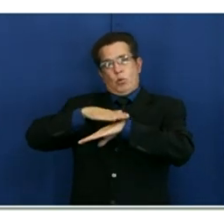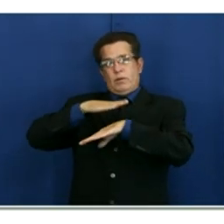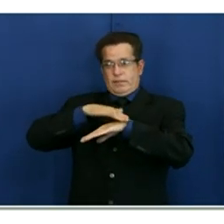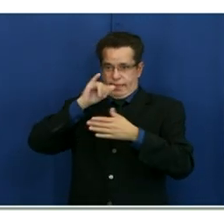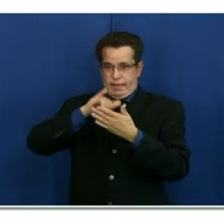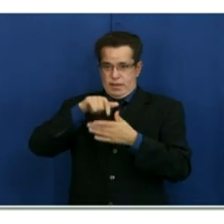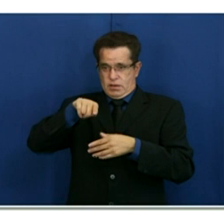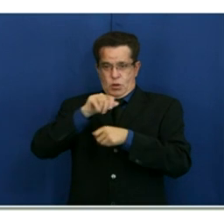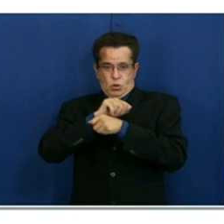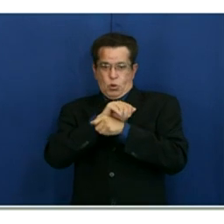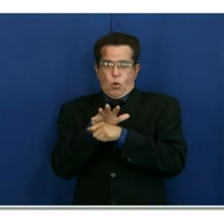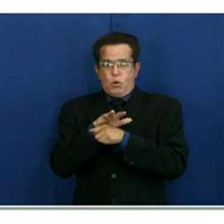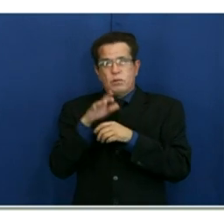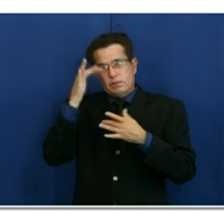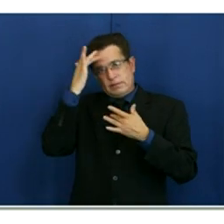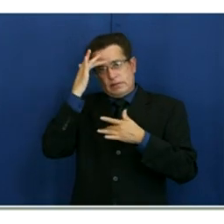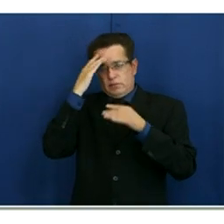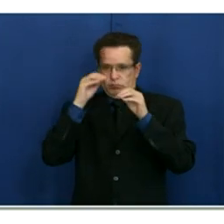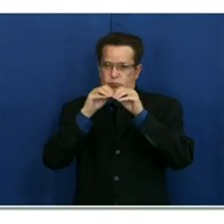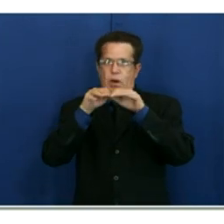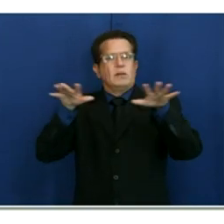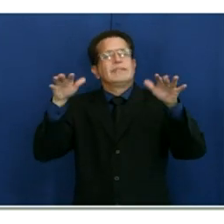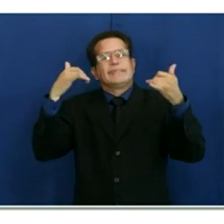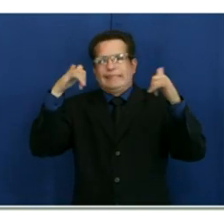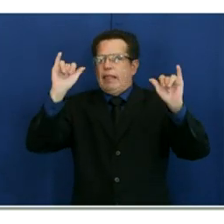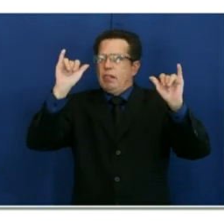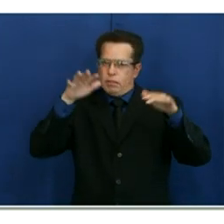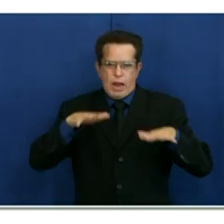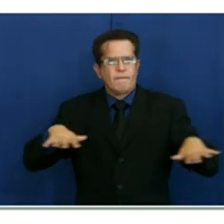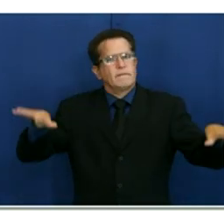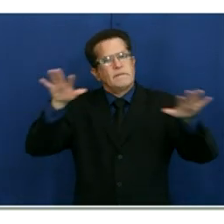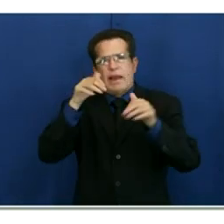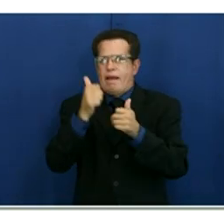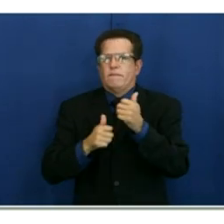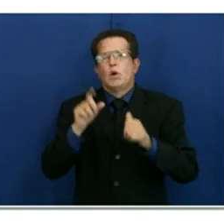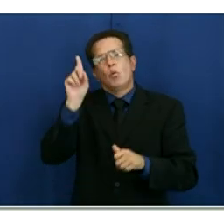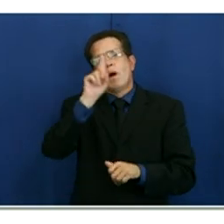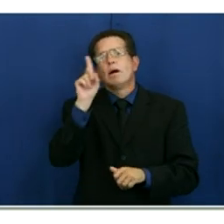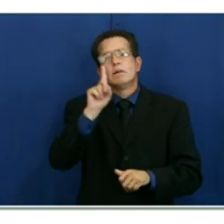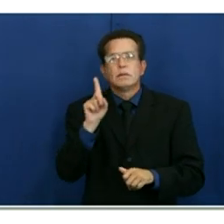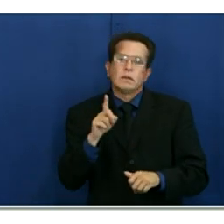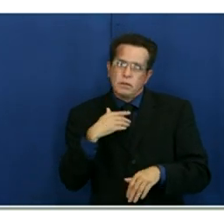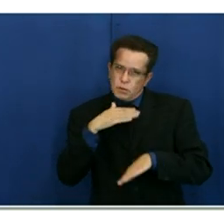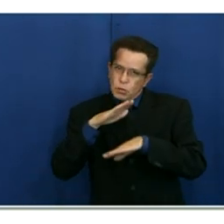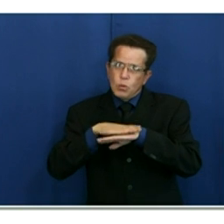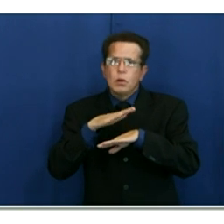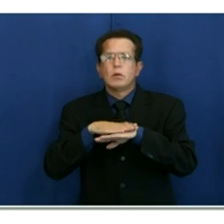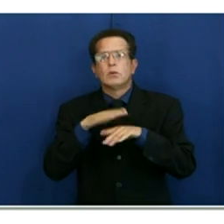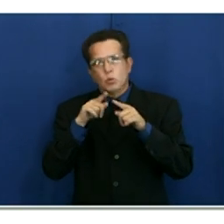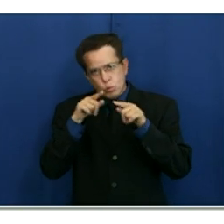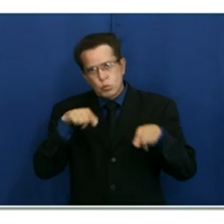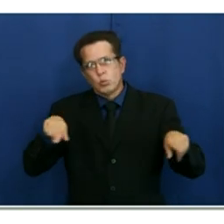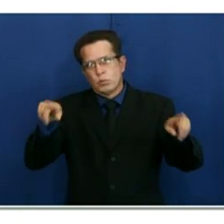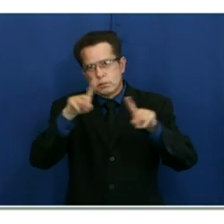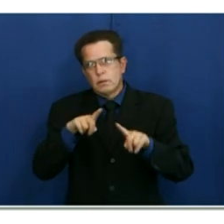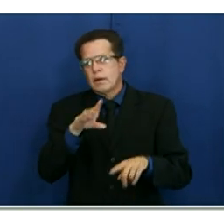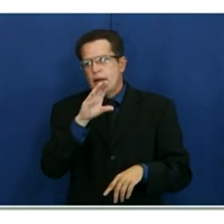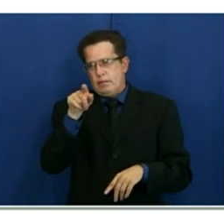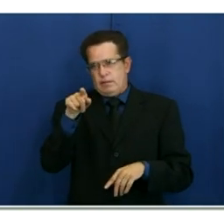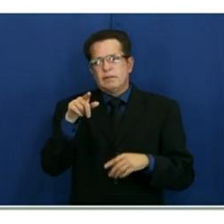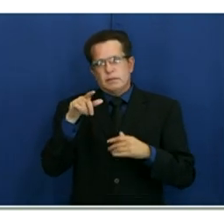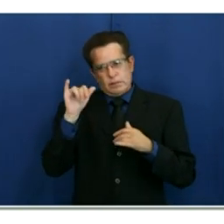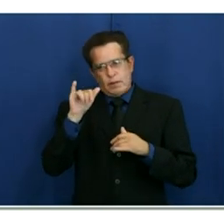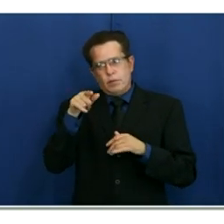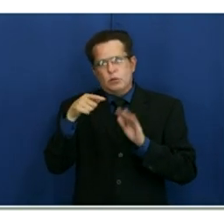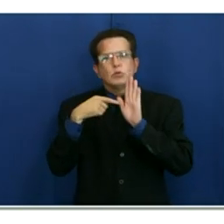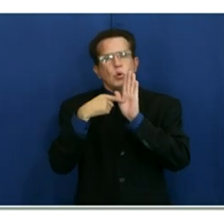COVID-19 is everywhere. Now, as previously shared in this slide, the Blueprint for a Safer Economy, this